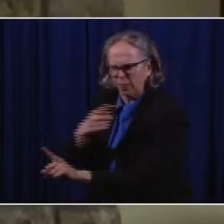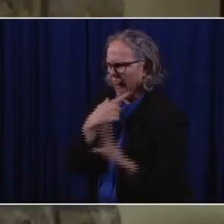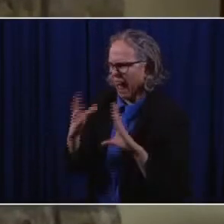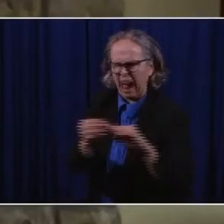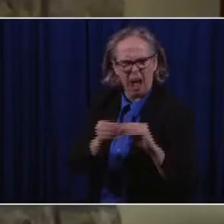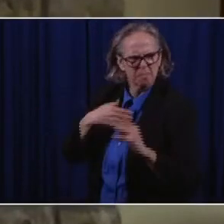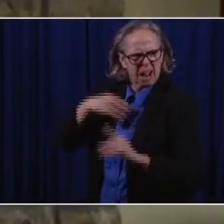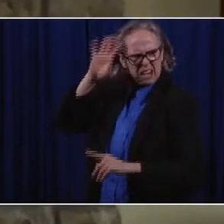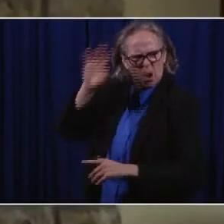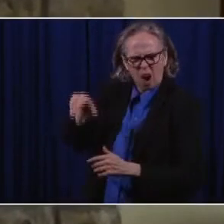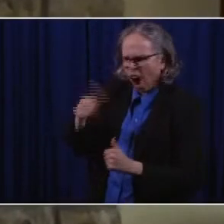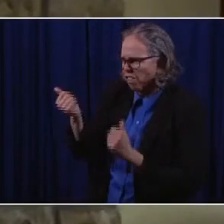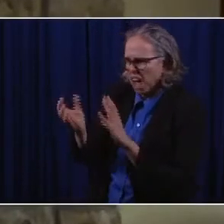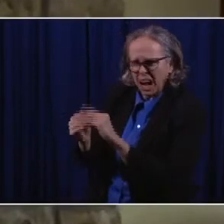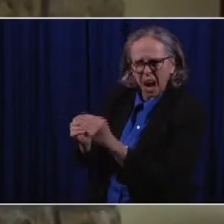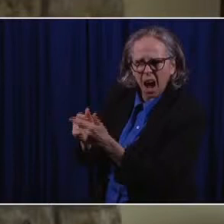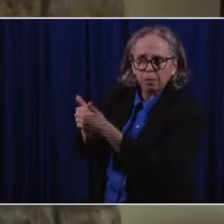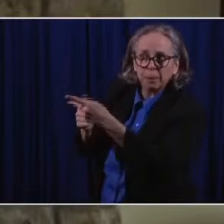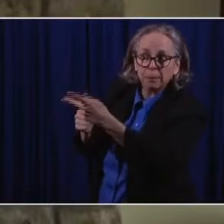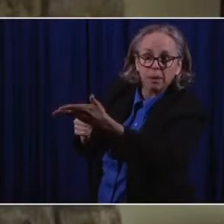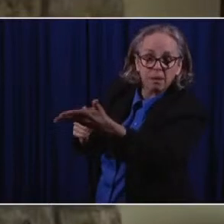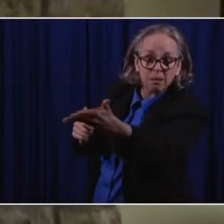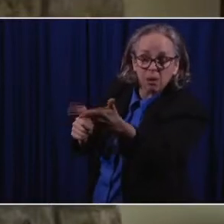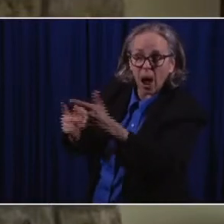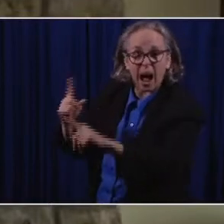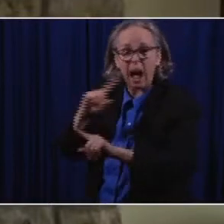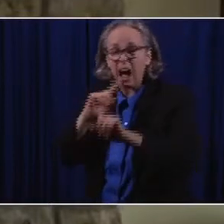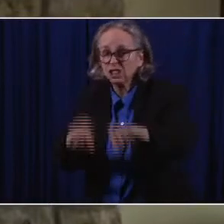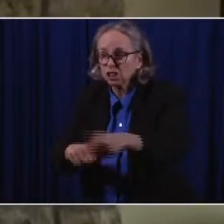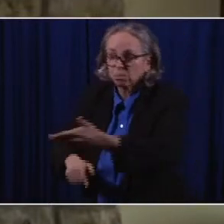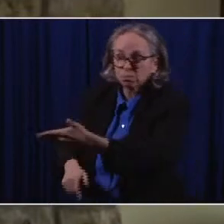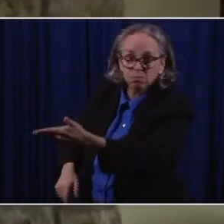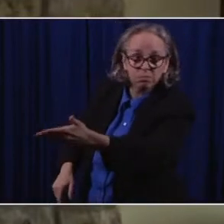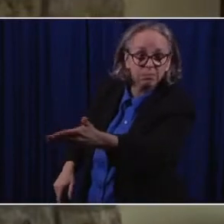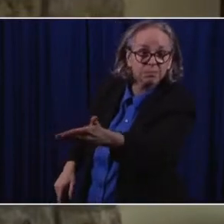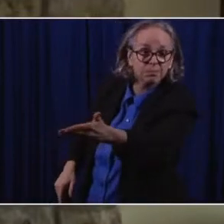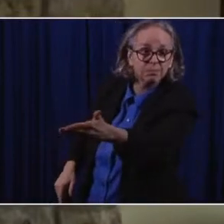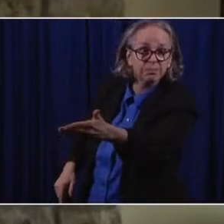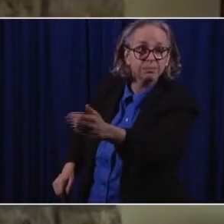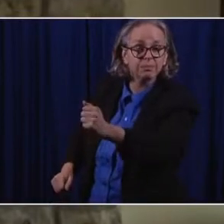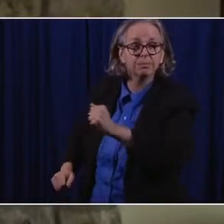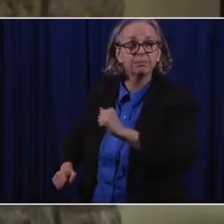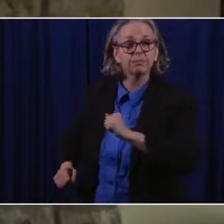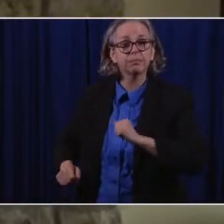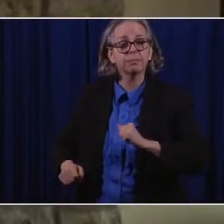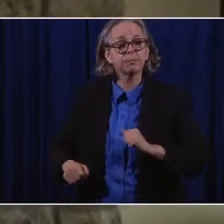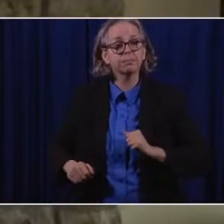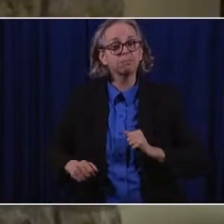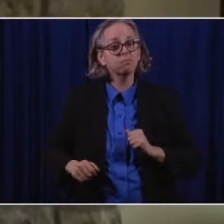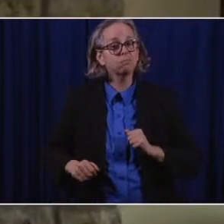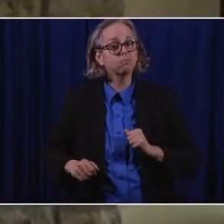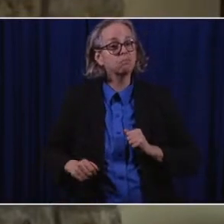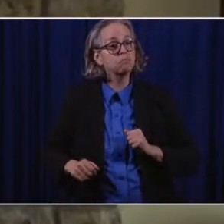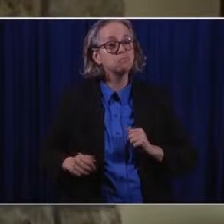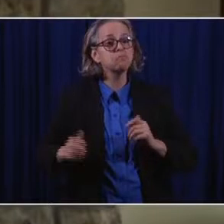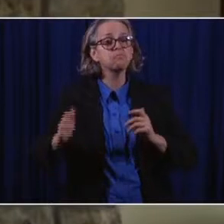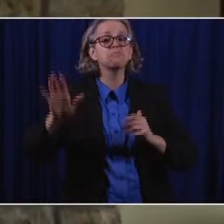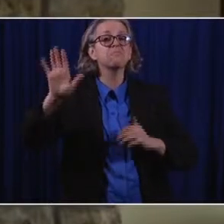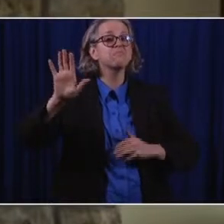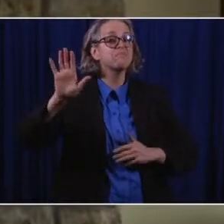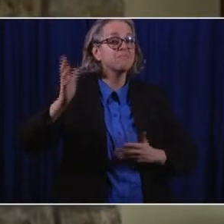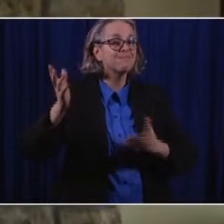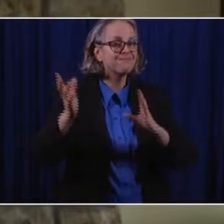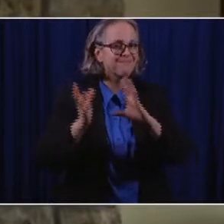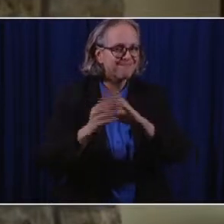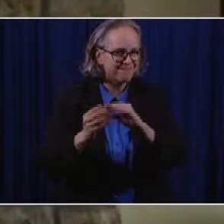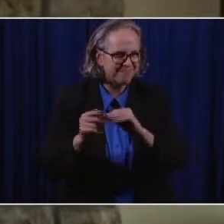else? Dr. Coleflesh or anybody else wants to comment on that? I would say something as a Sure.